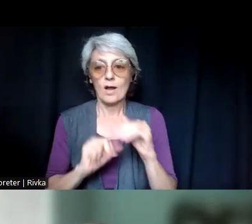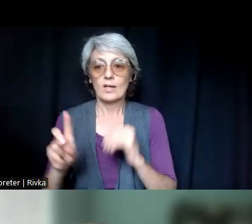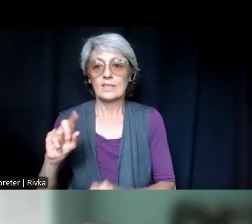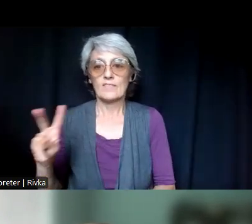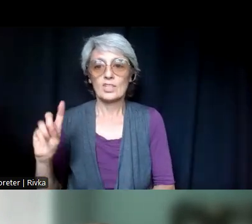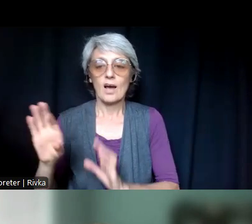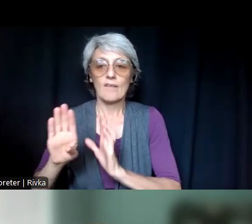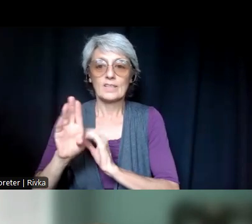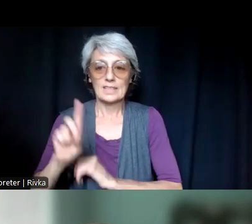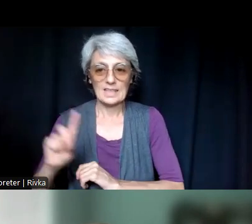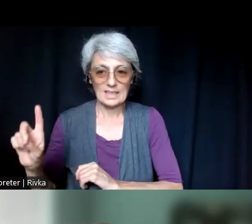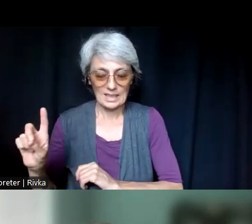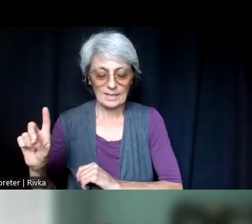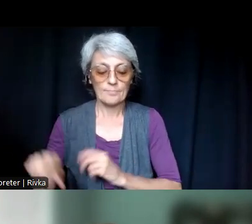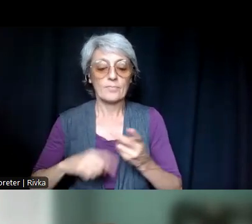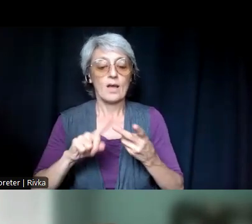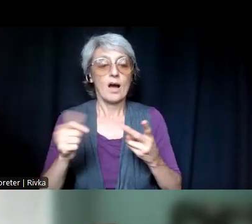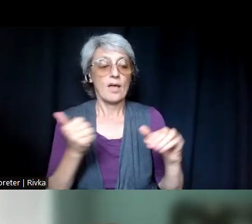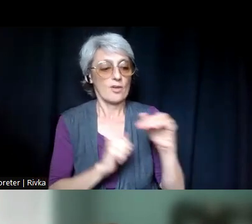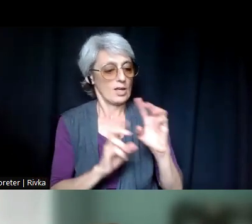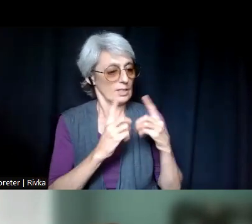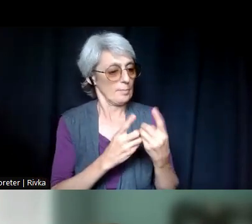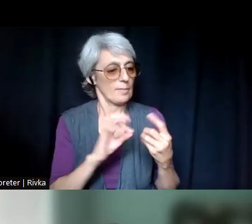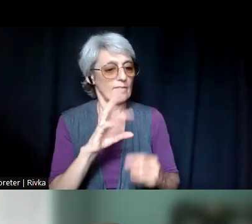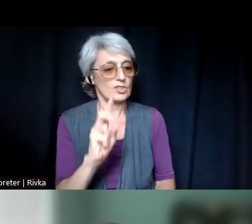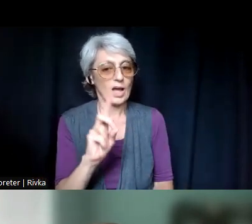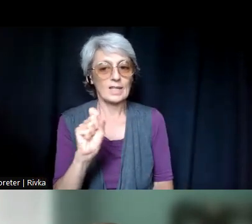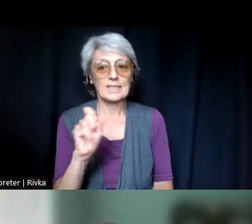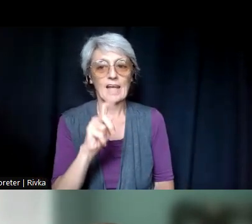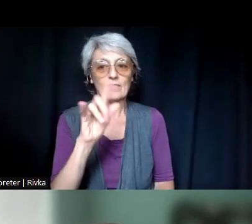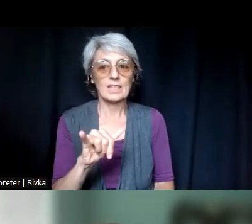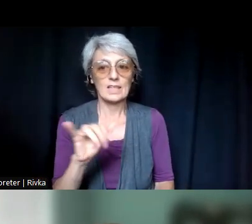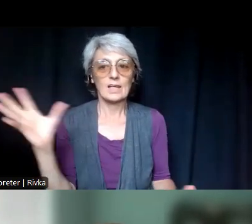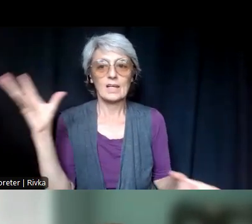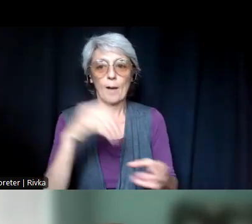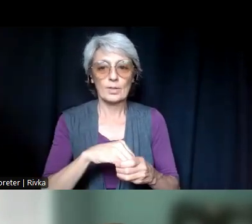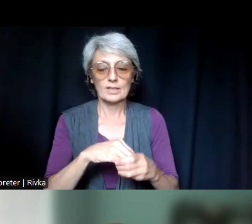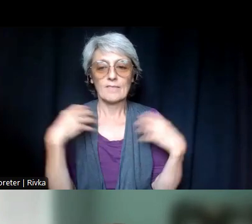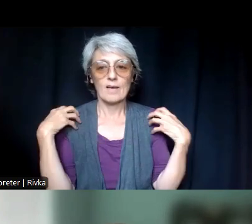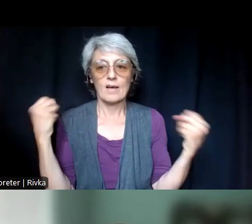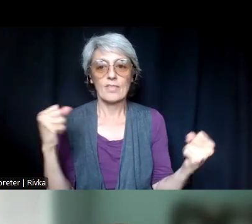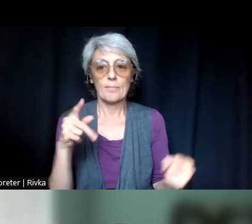Developmental Disabilities and one with the Department of Child Safety Comprehensive Health Plan.